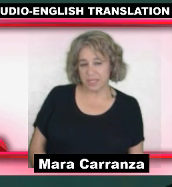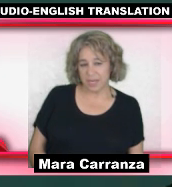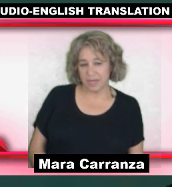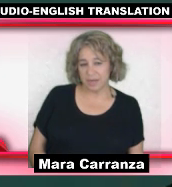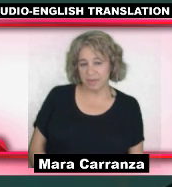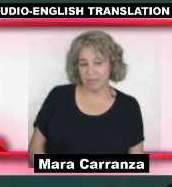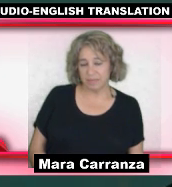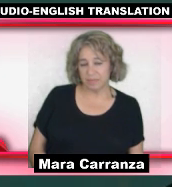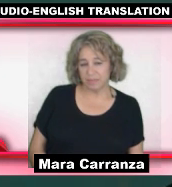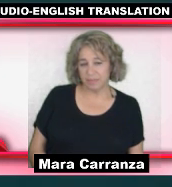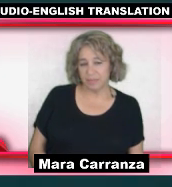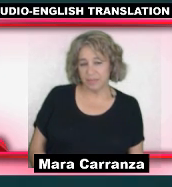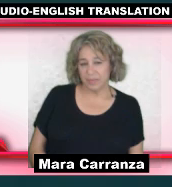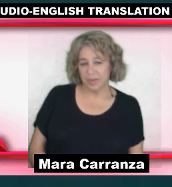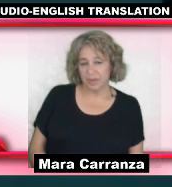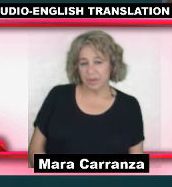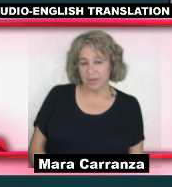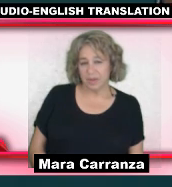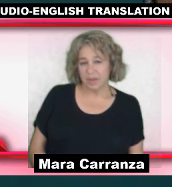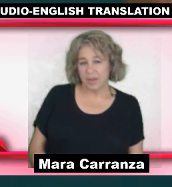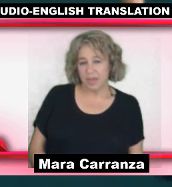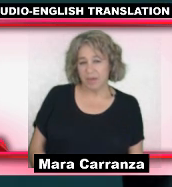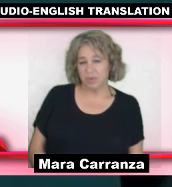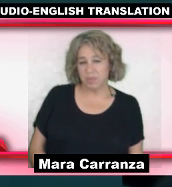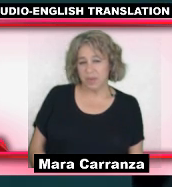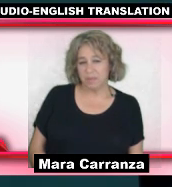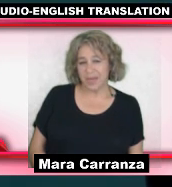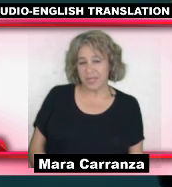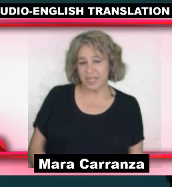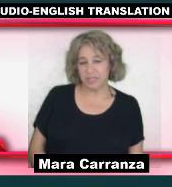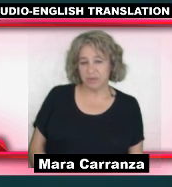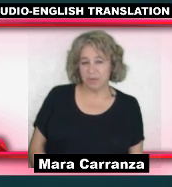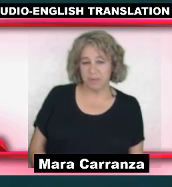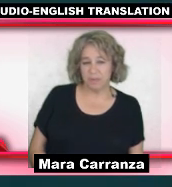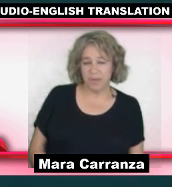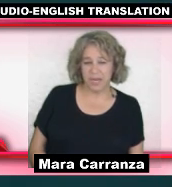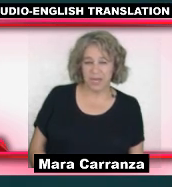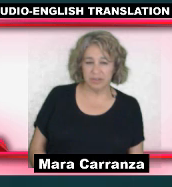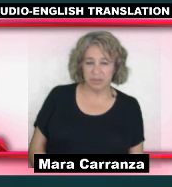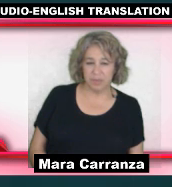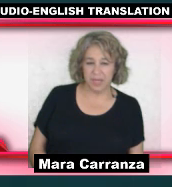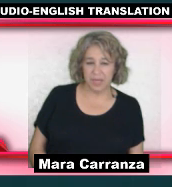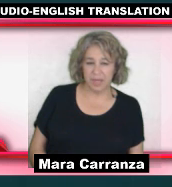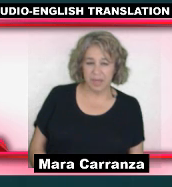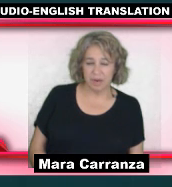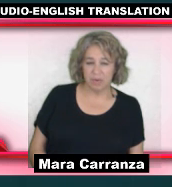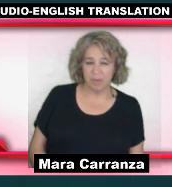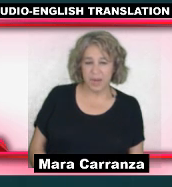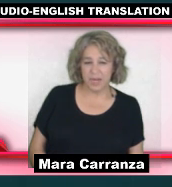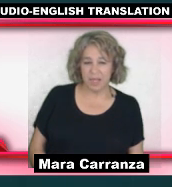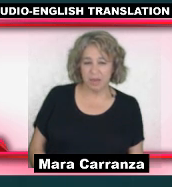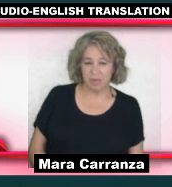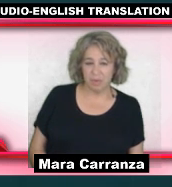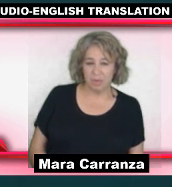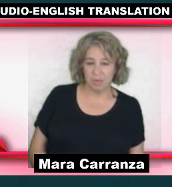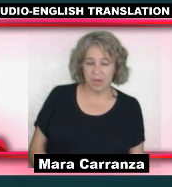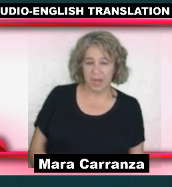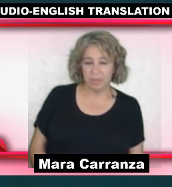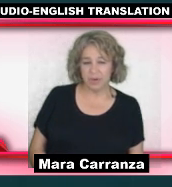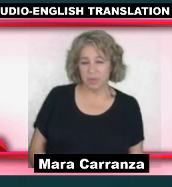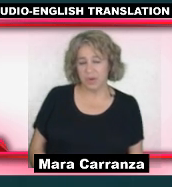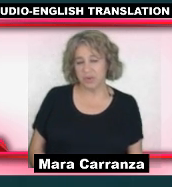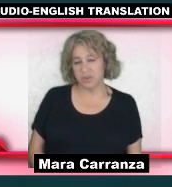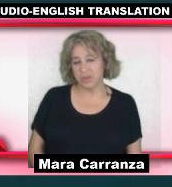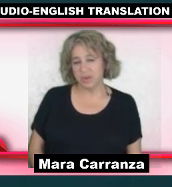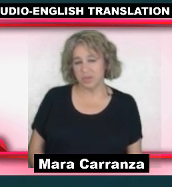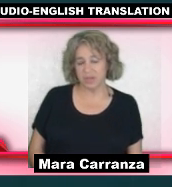president decided. Es de mal gusto que yo esté ahora. It would be in bad taste for me not to be reminding you what